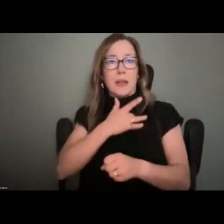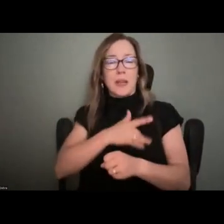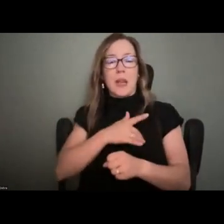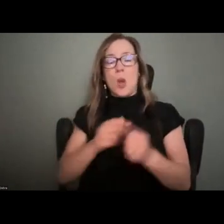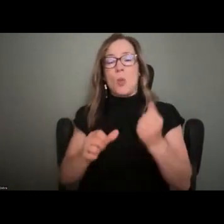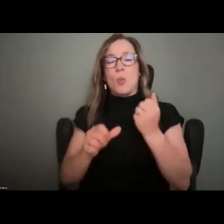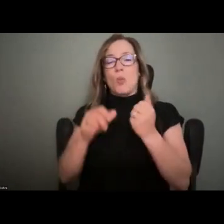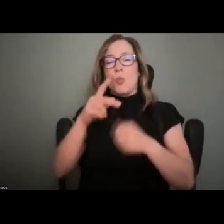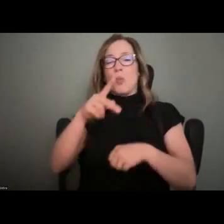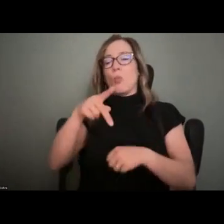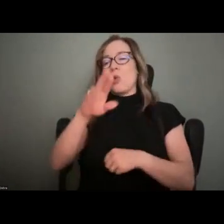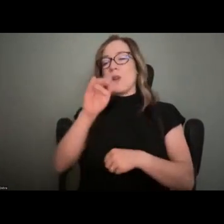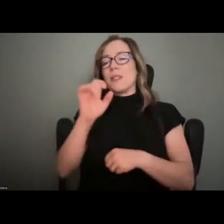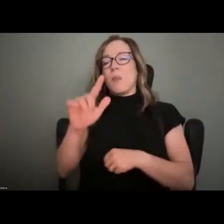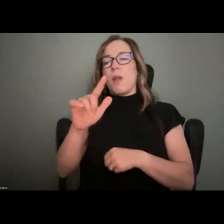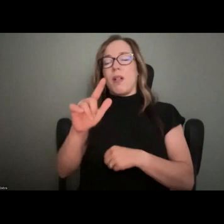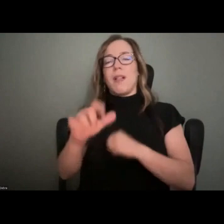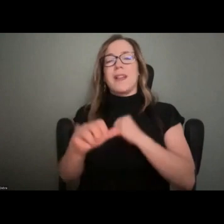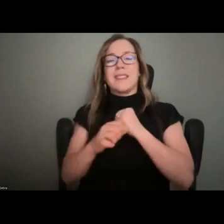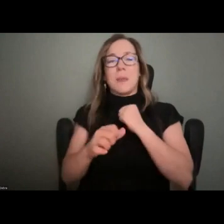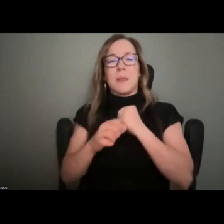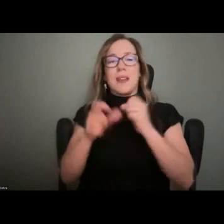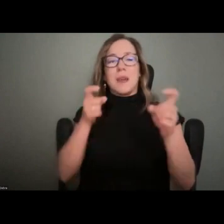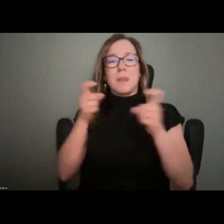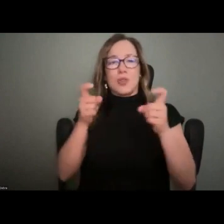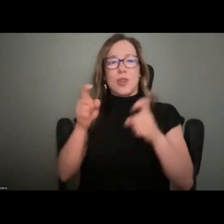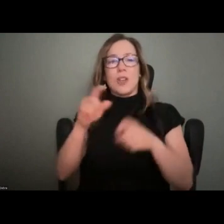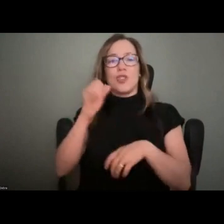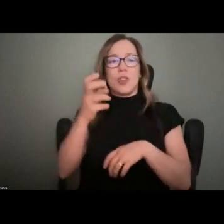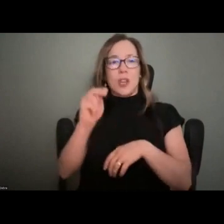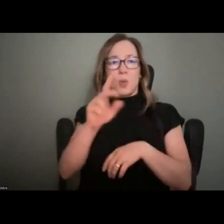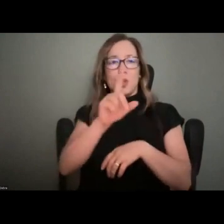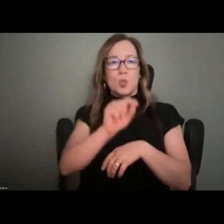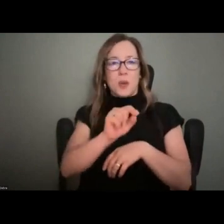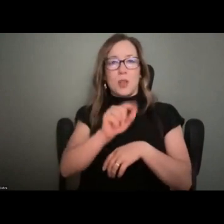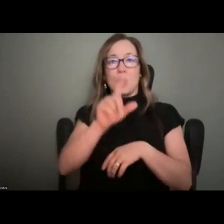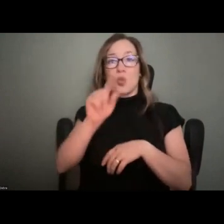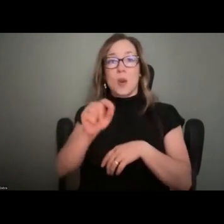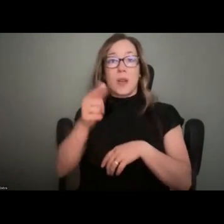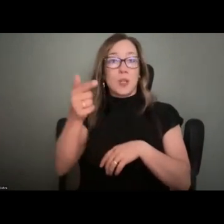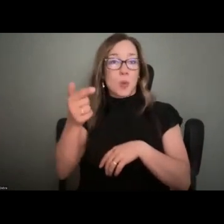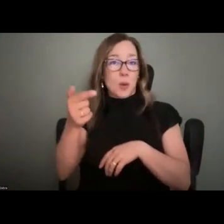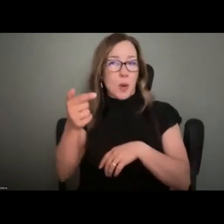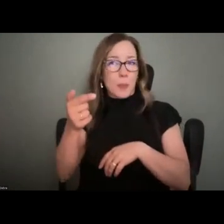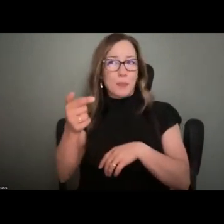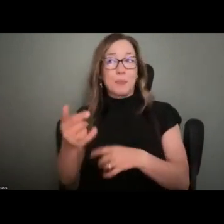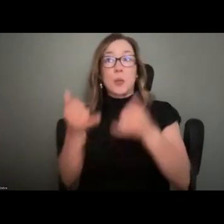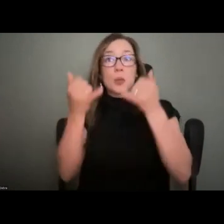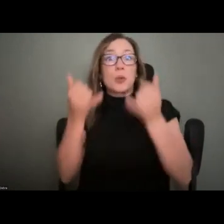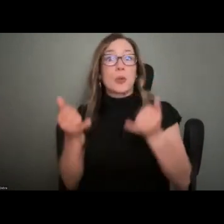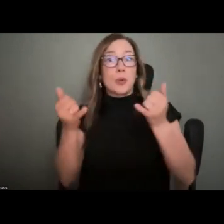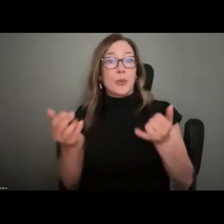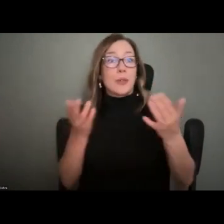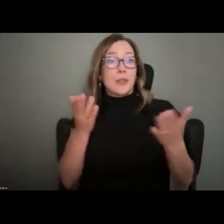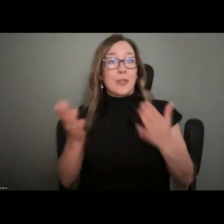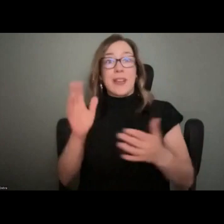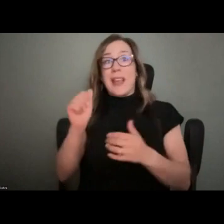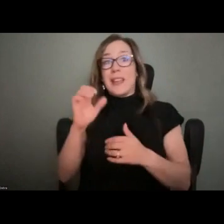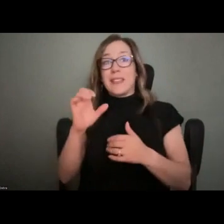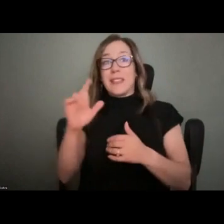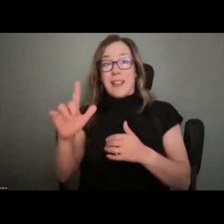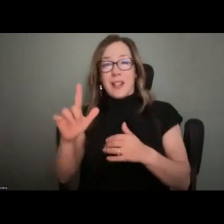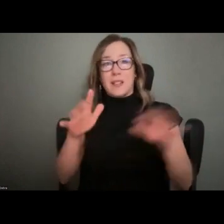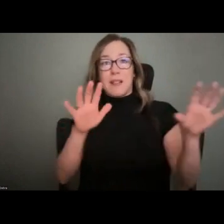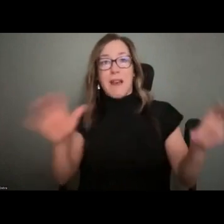Deputy Administrator on January 20th, 2021. And is currently serving as ACL's